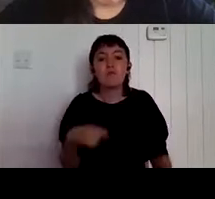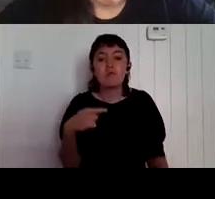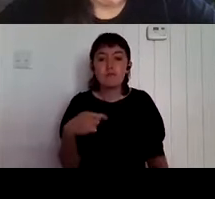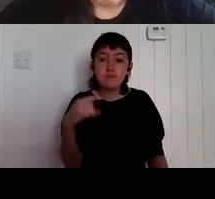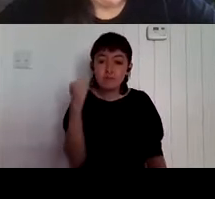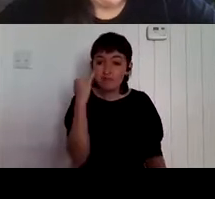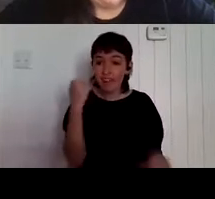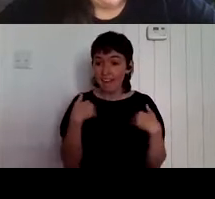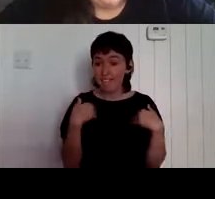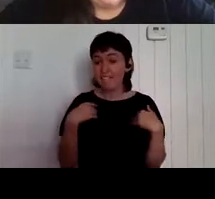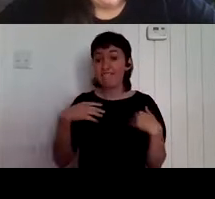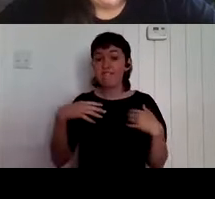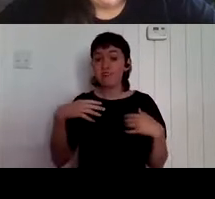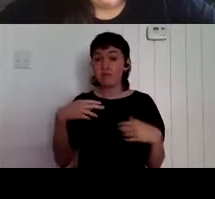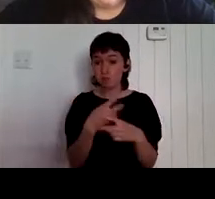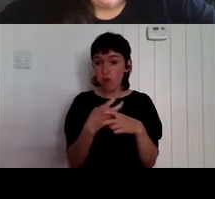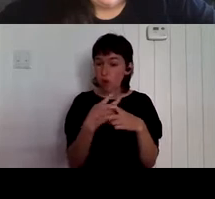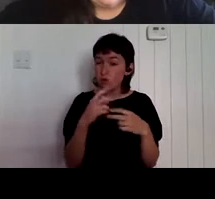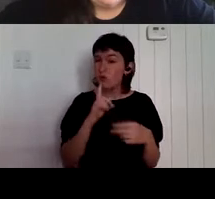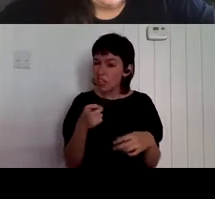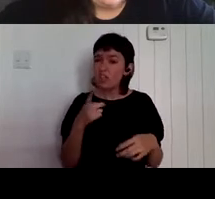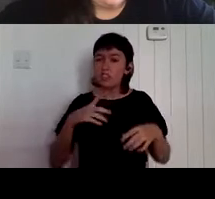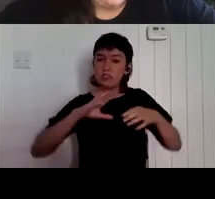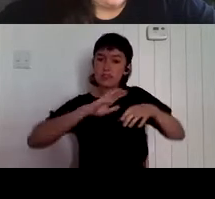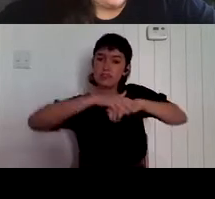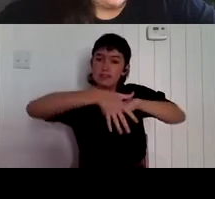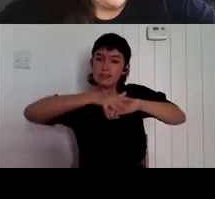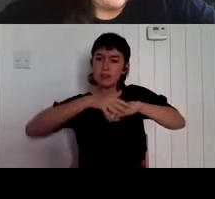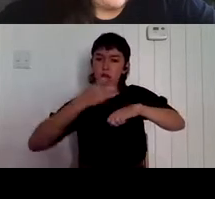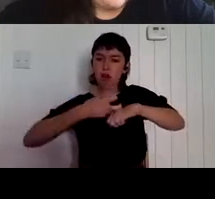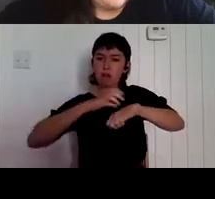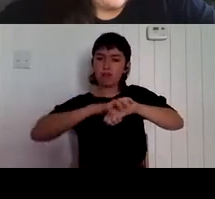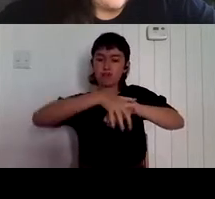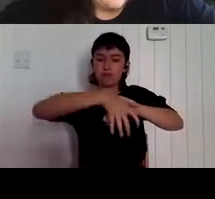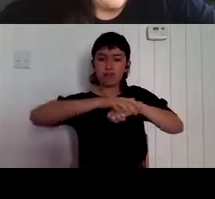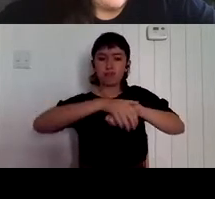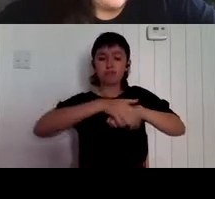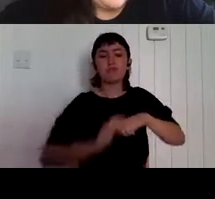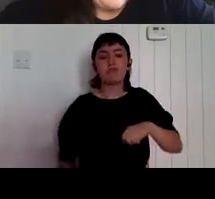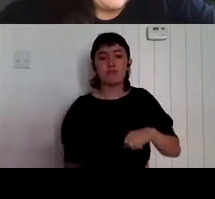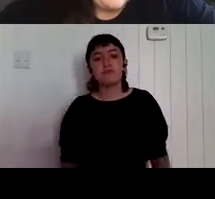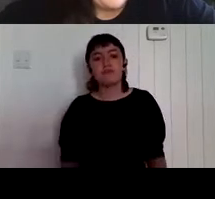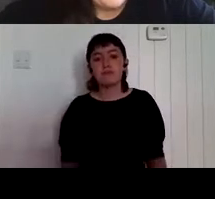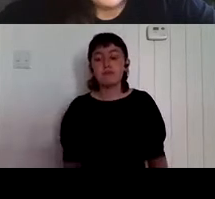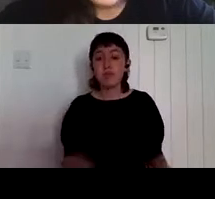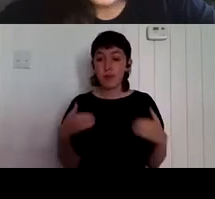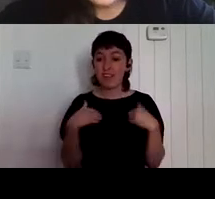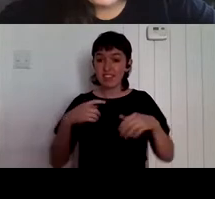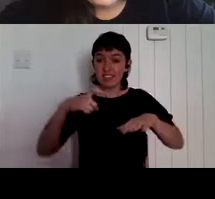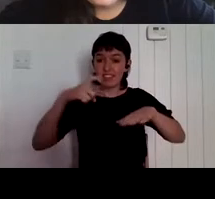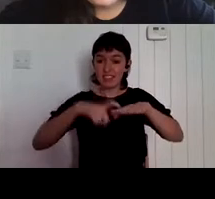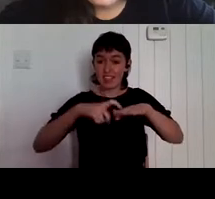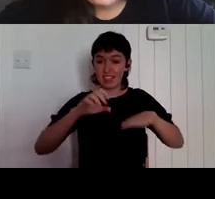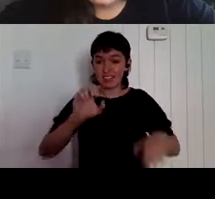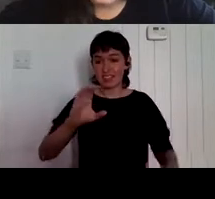spiders and shrimp. And jellyfish are in here. And then, they have stinging cells. This is actually the